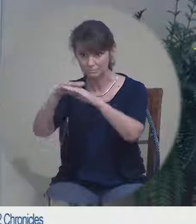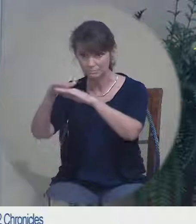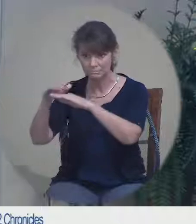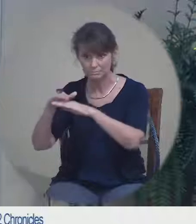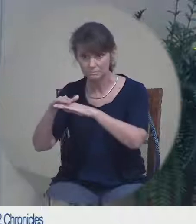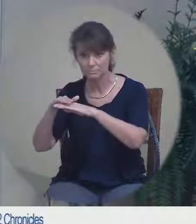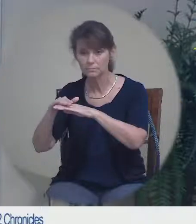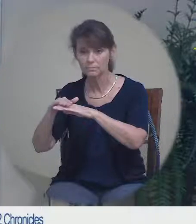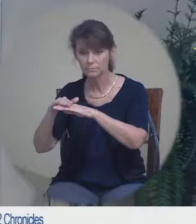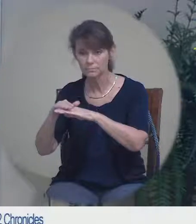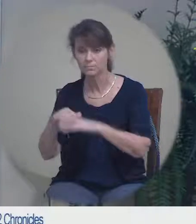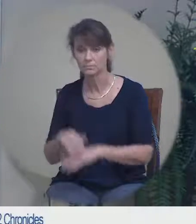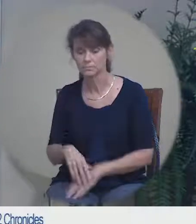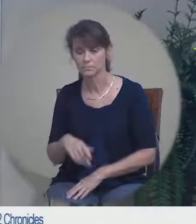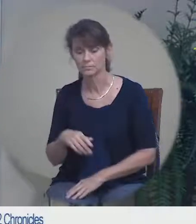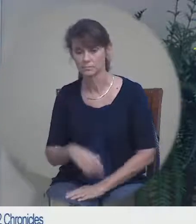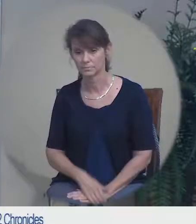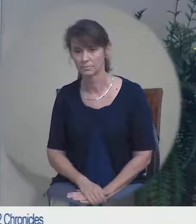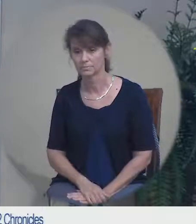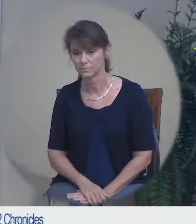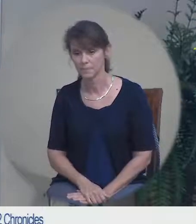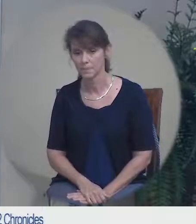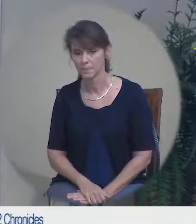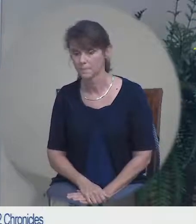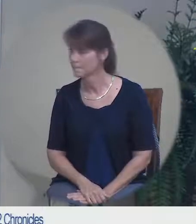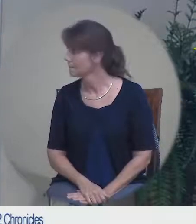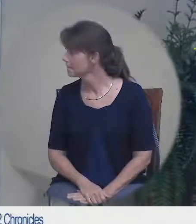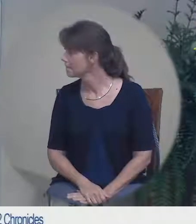poor, and it just talked about the general